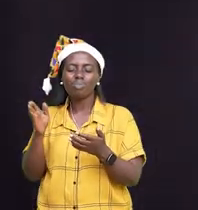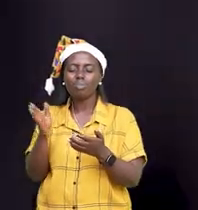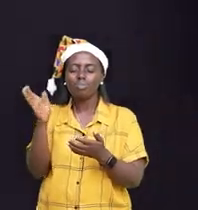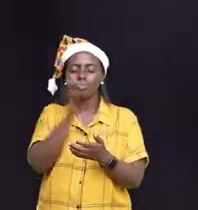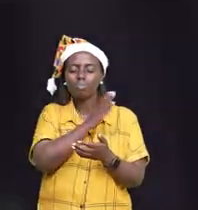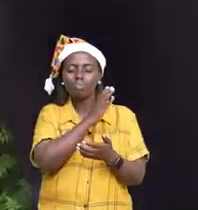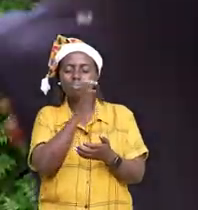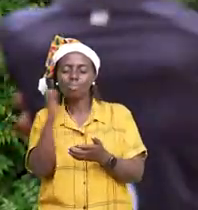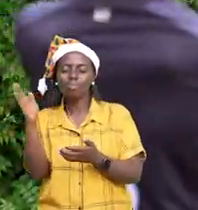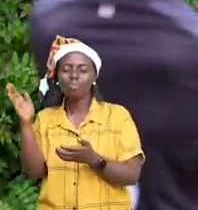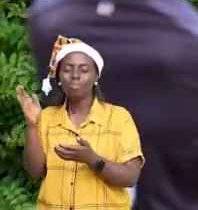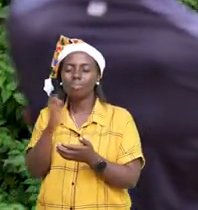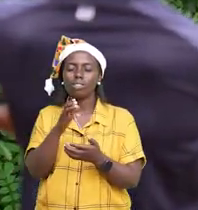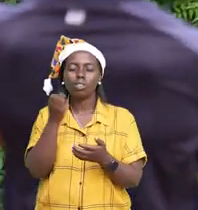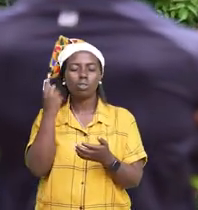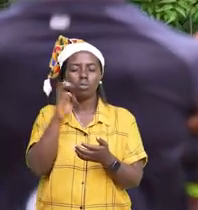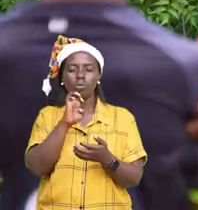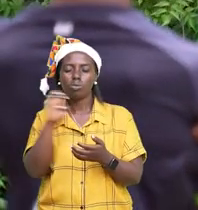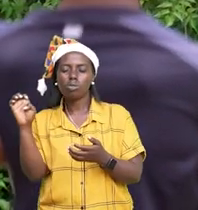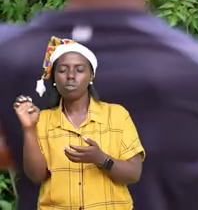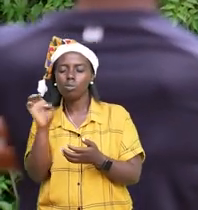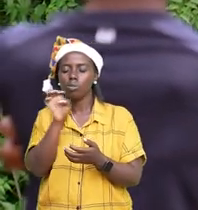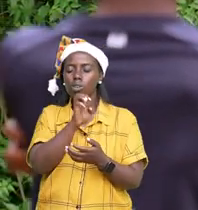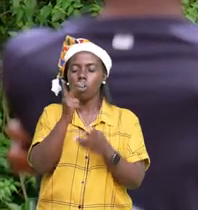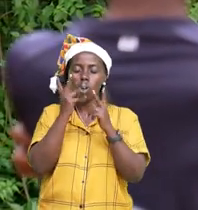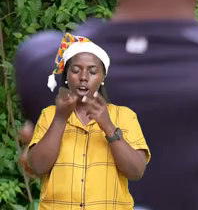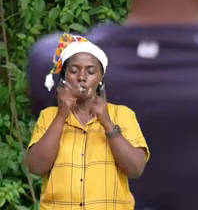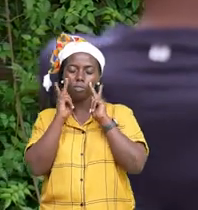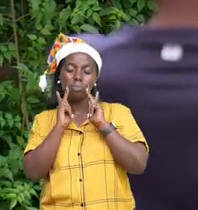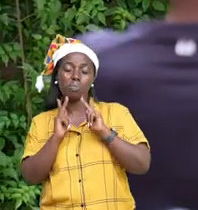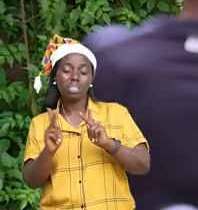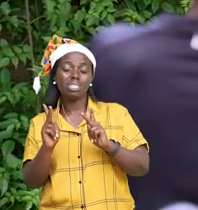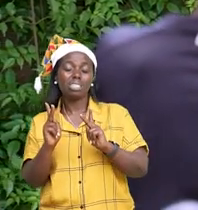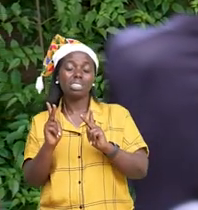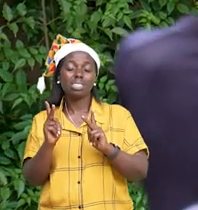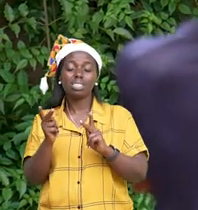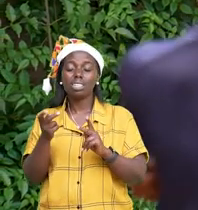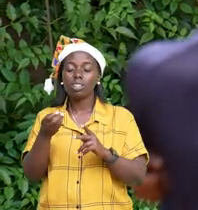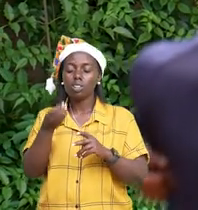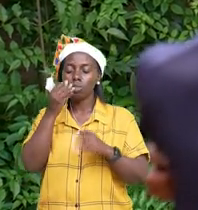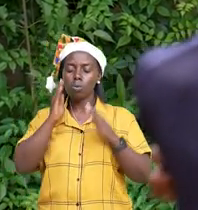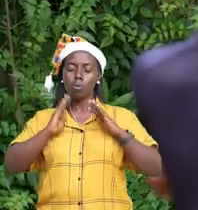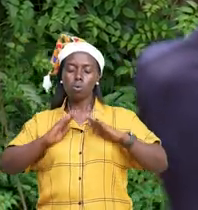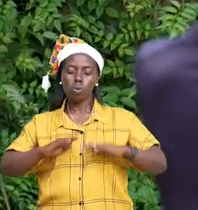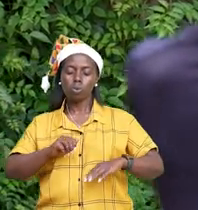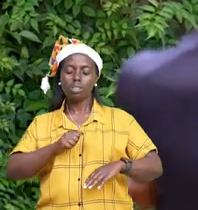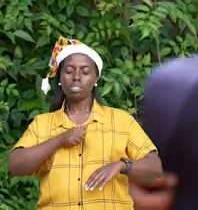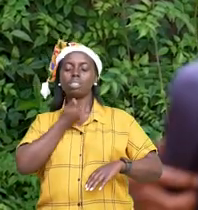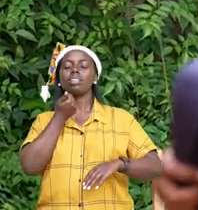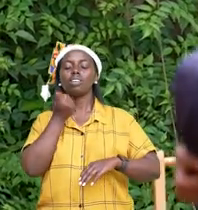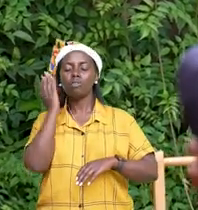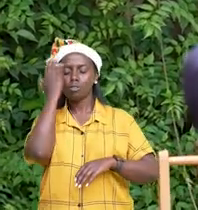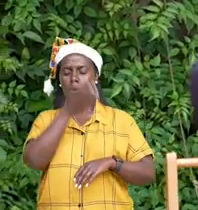like peace, rest. Tell yourself that you are a peacemaker. Tell yourself that